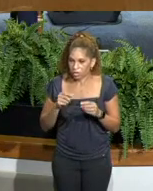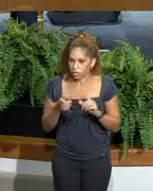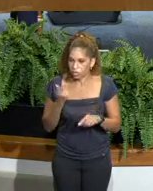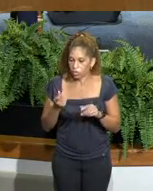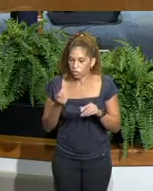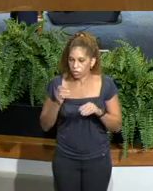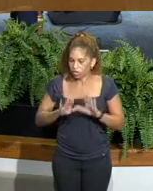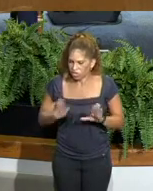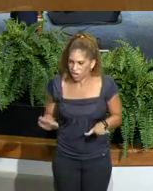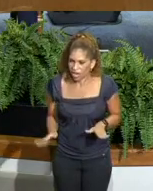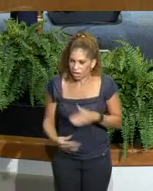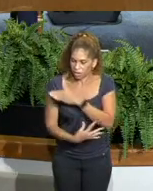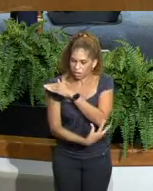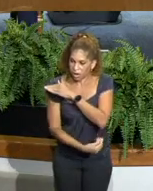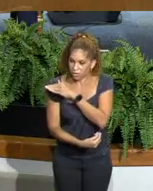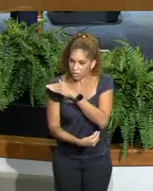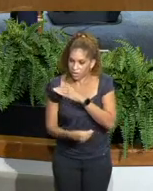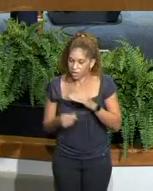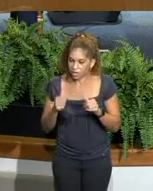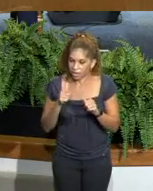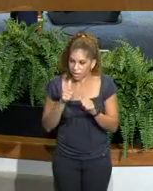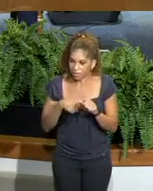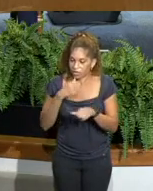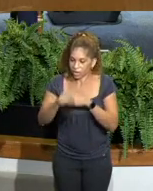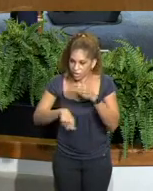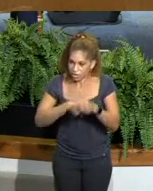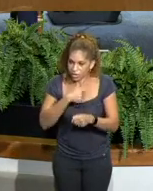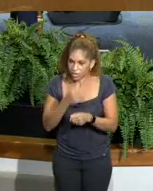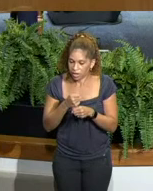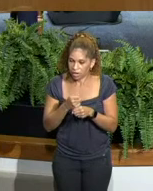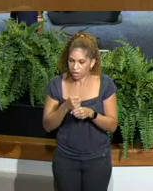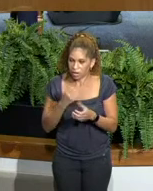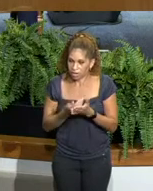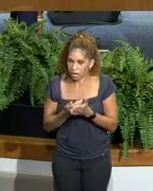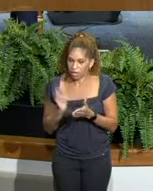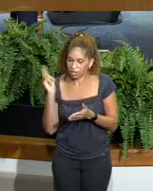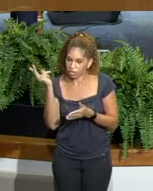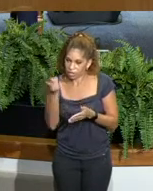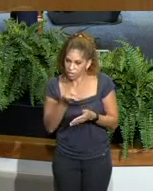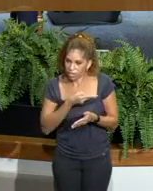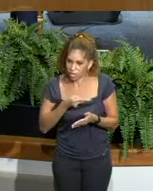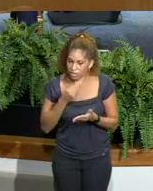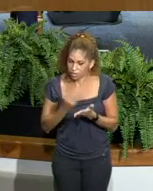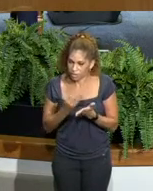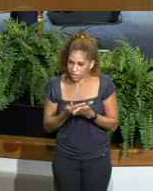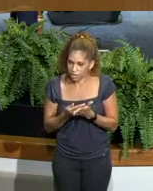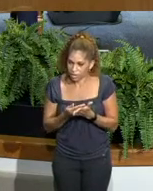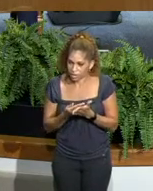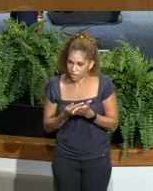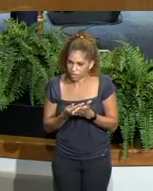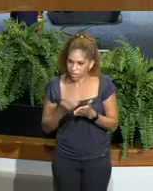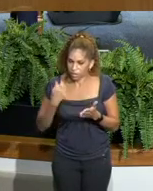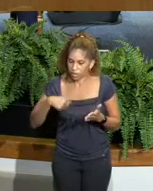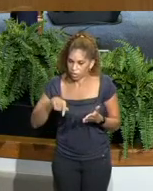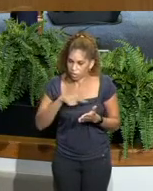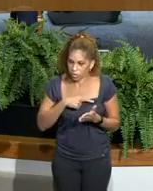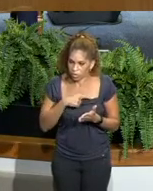year. It cost us $2.6 trillion in lost earnings from gender and wage gaps.